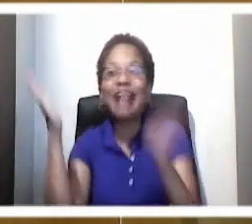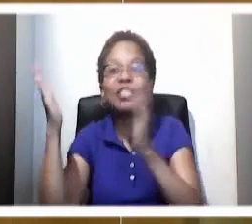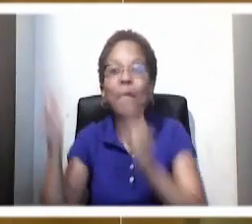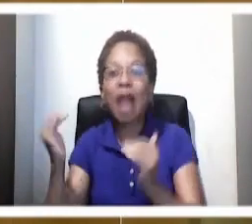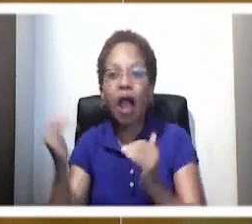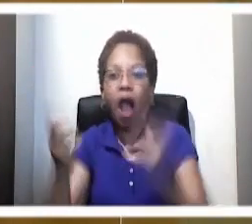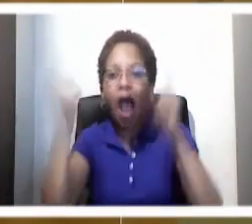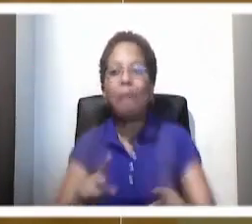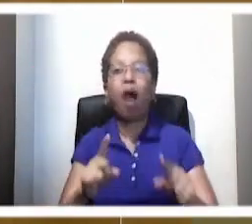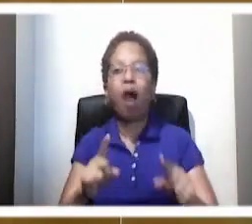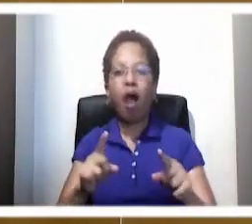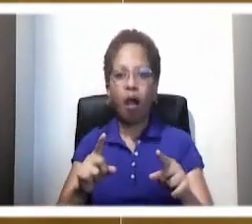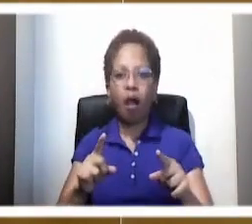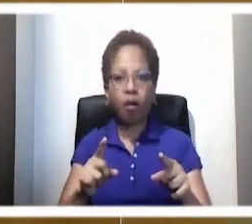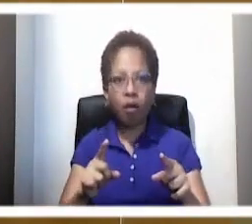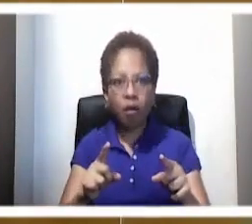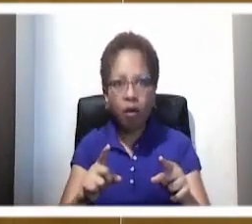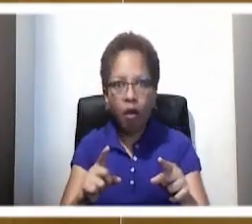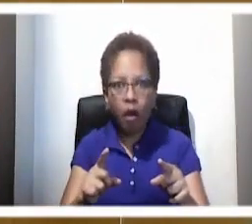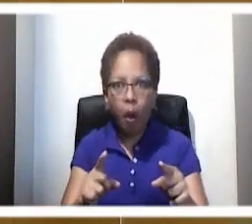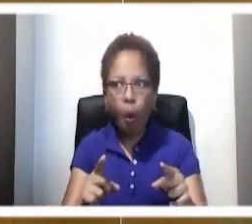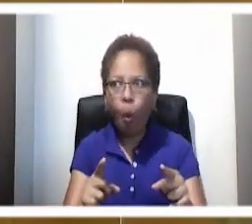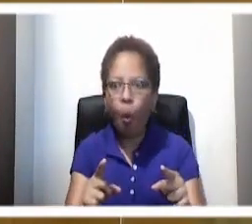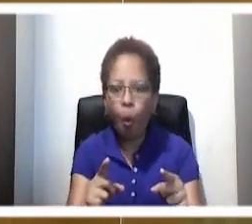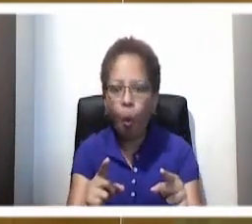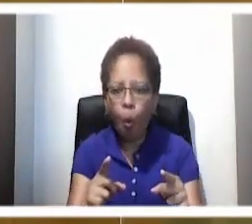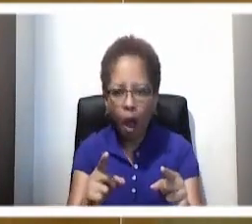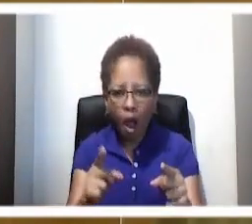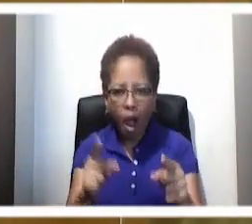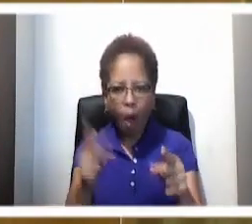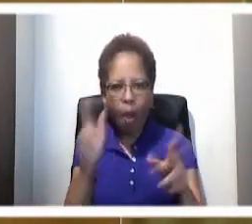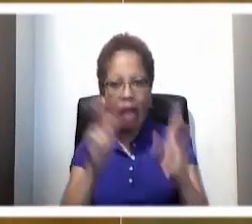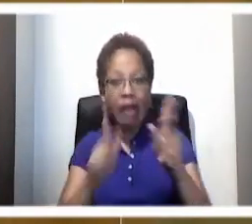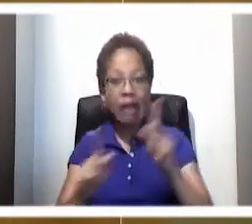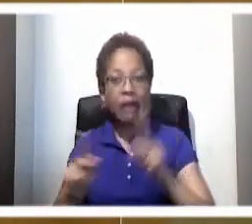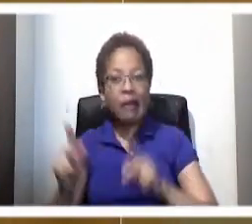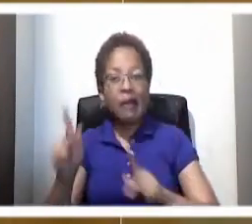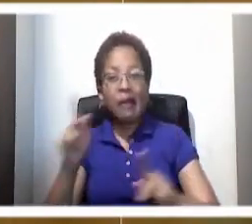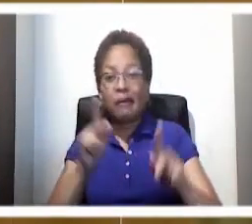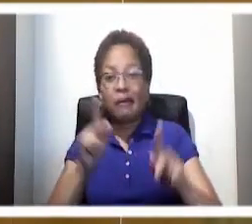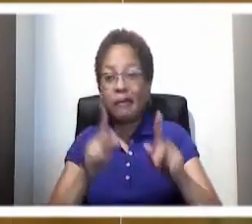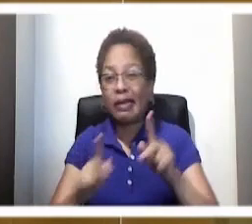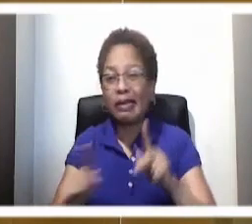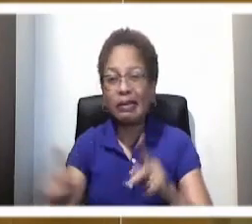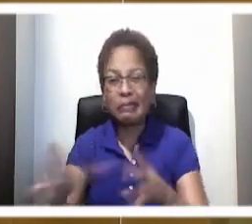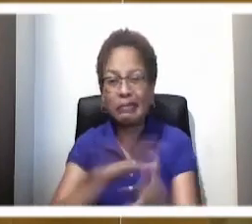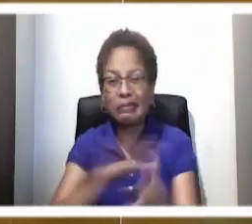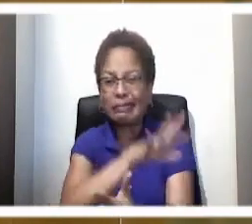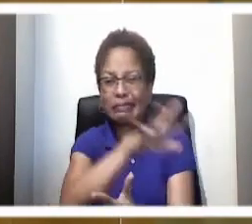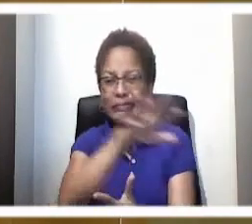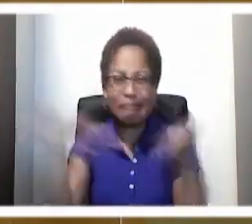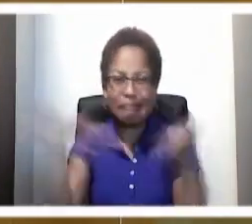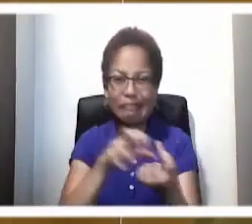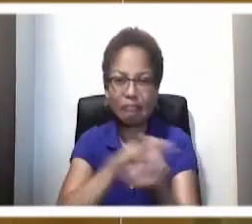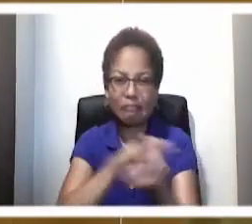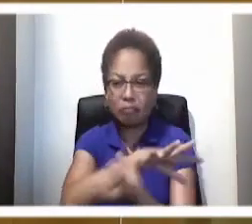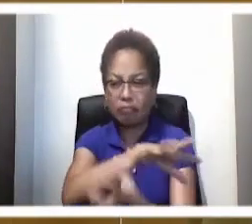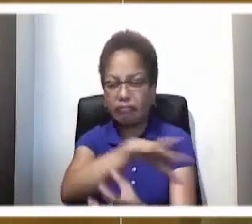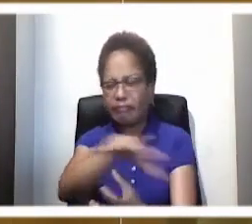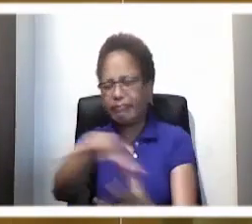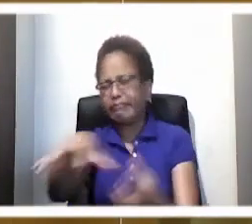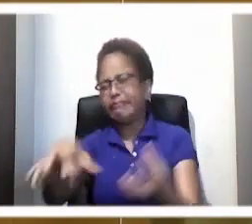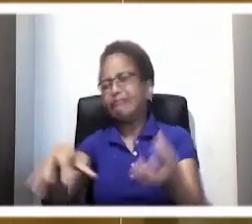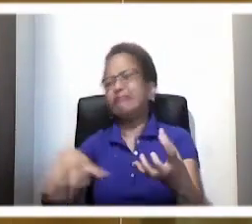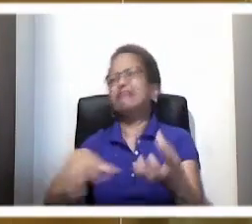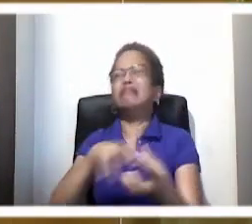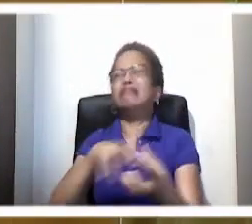arrived, and they were totally emotionally and religiously devastated as they were carted off